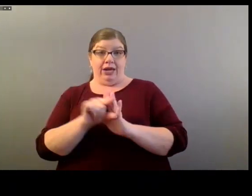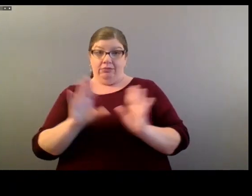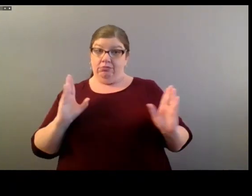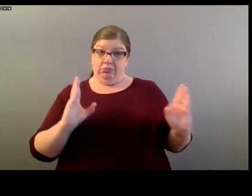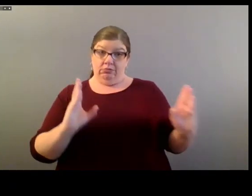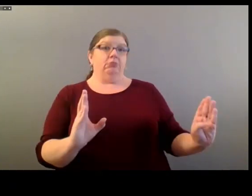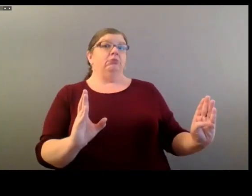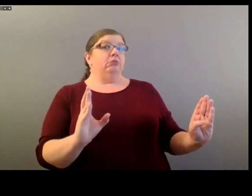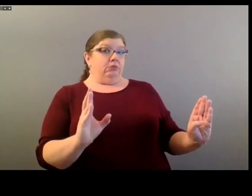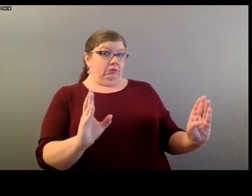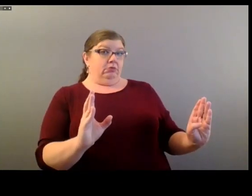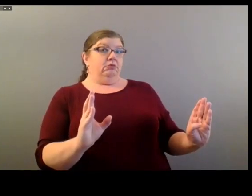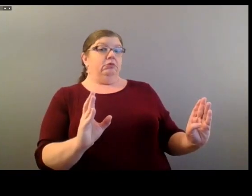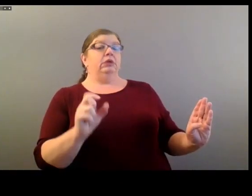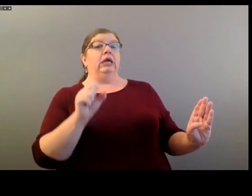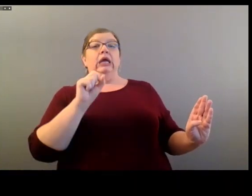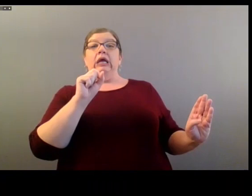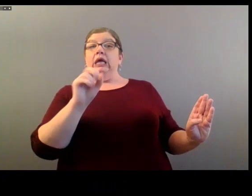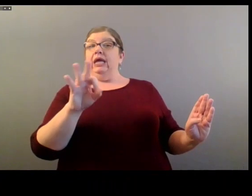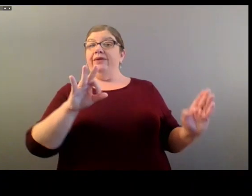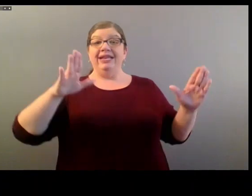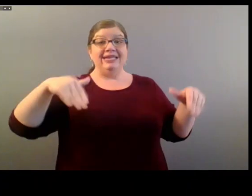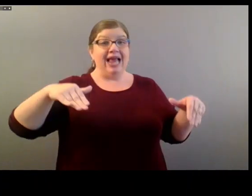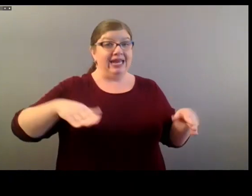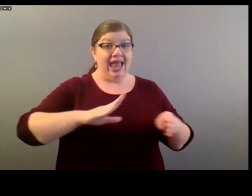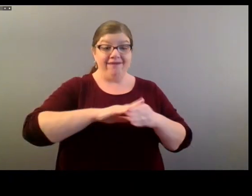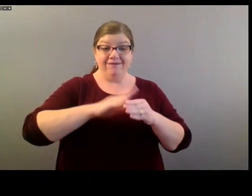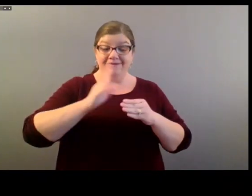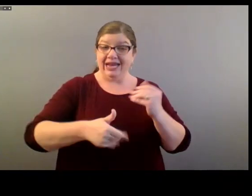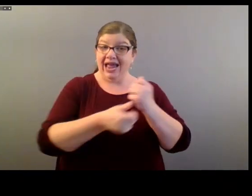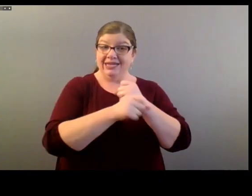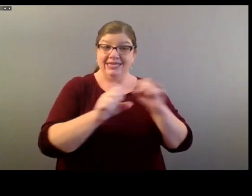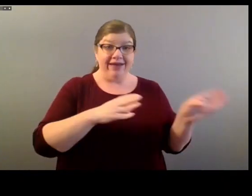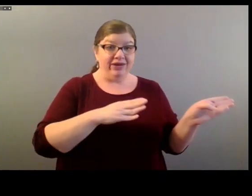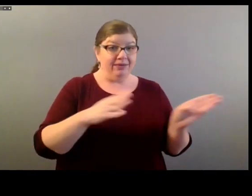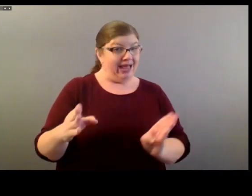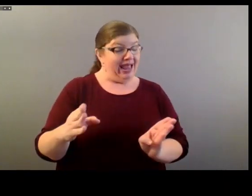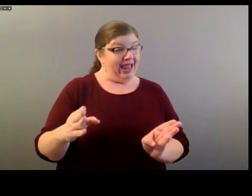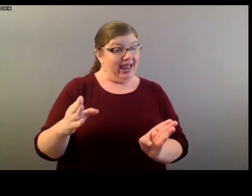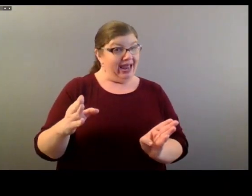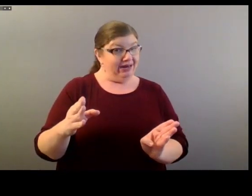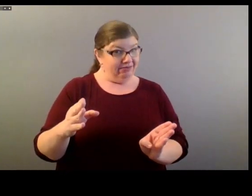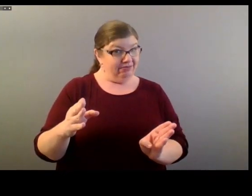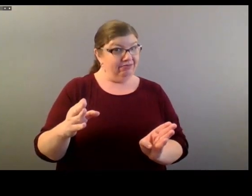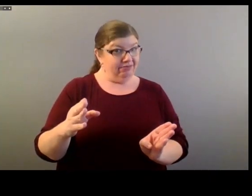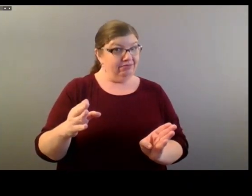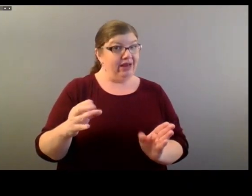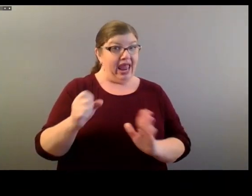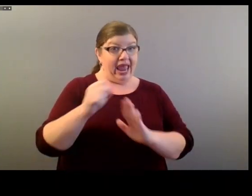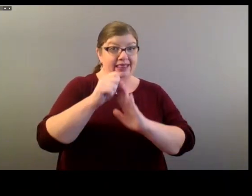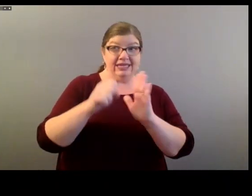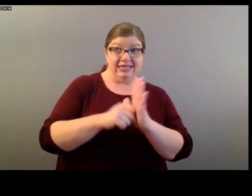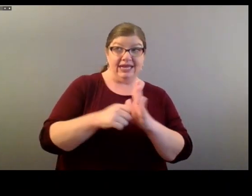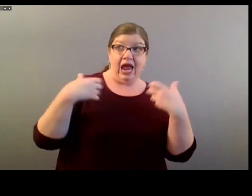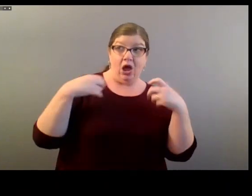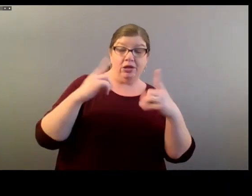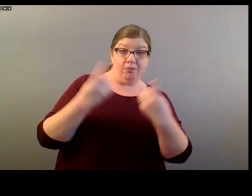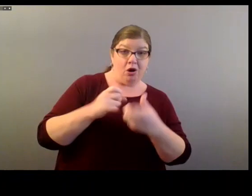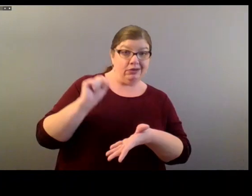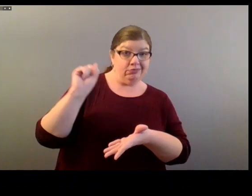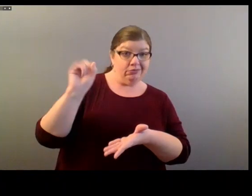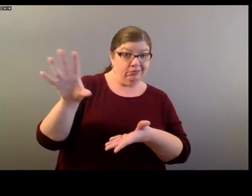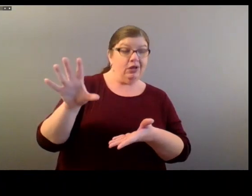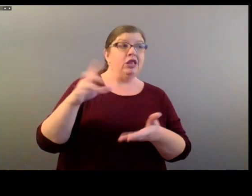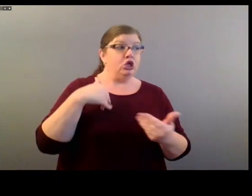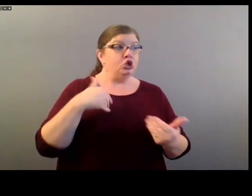And if they have not finalized their safety plan with us and the state health department, they should do